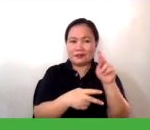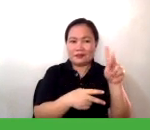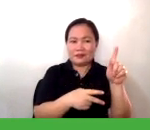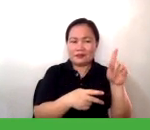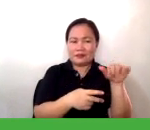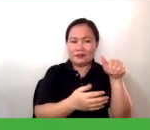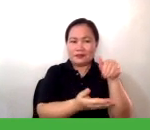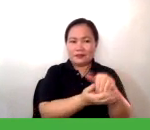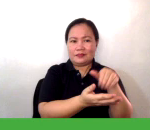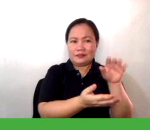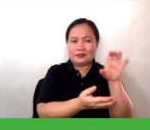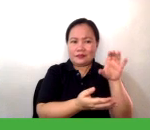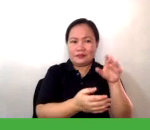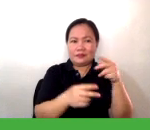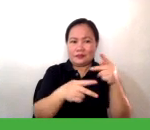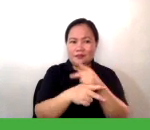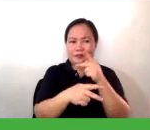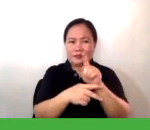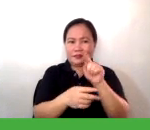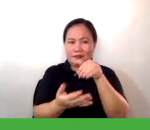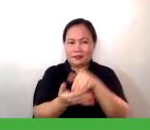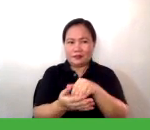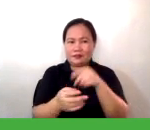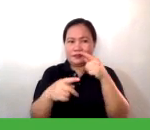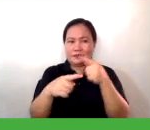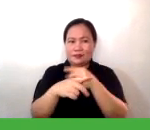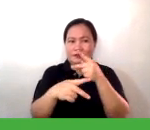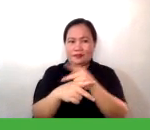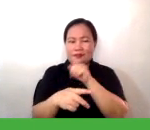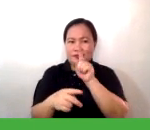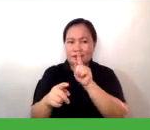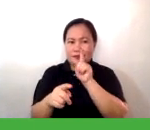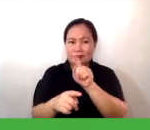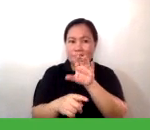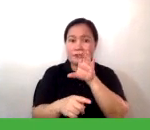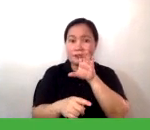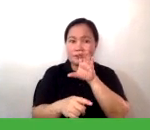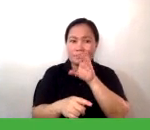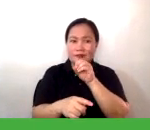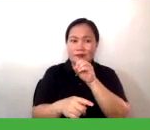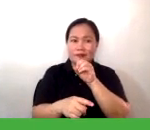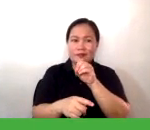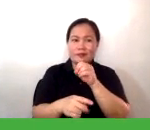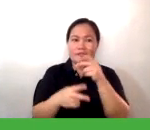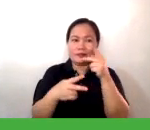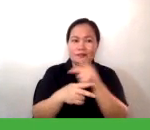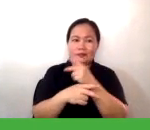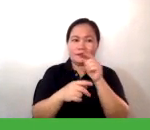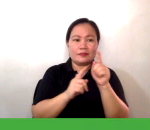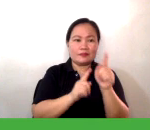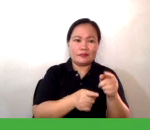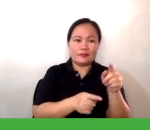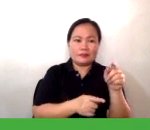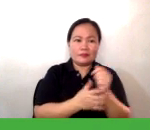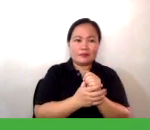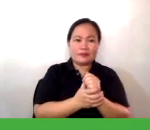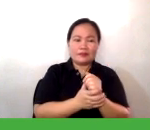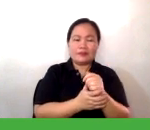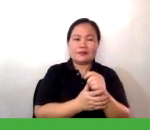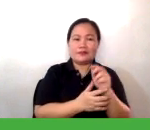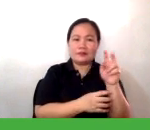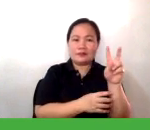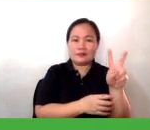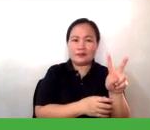centimeters times 1,000 centimeters times 150 centimeters. So, i-multiply natin siya.